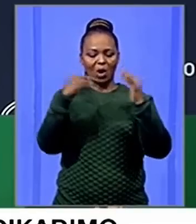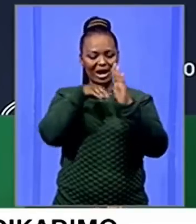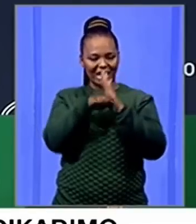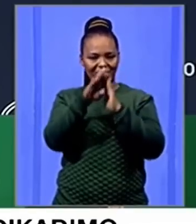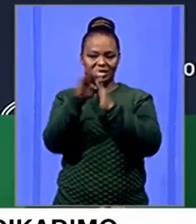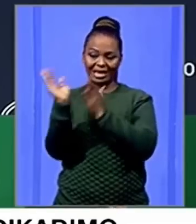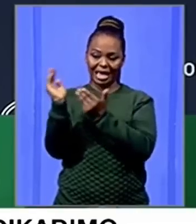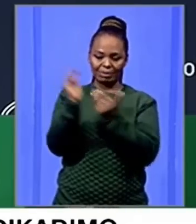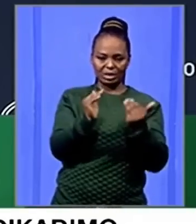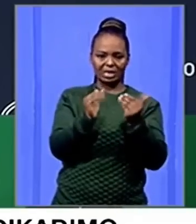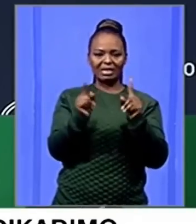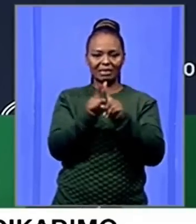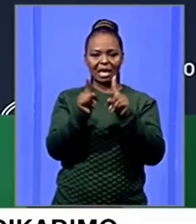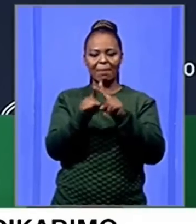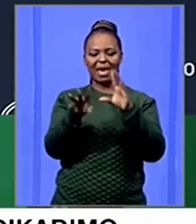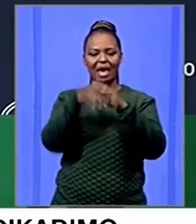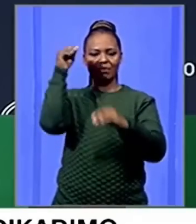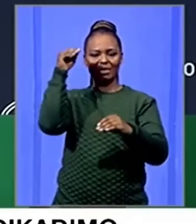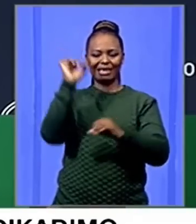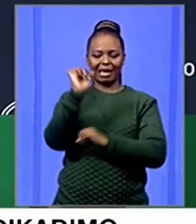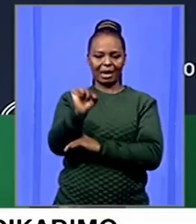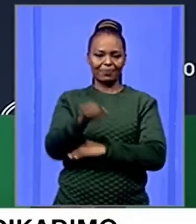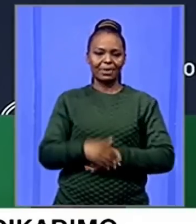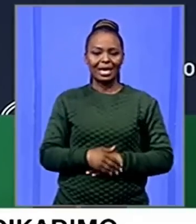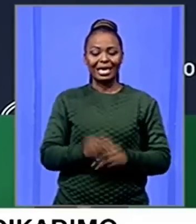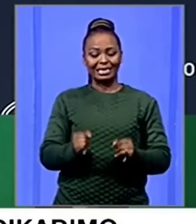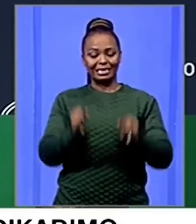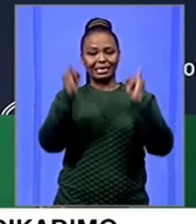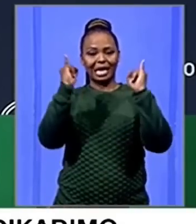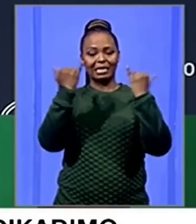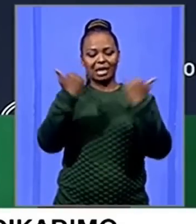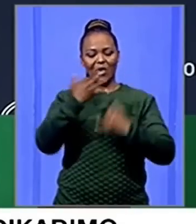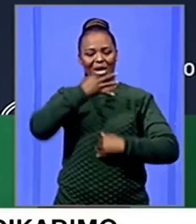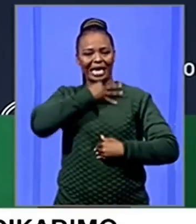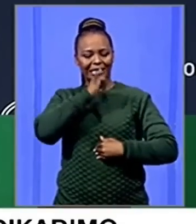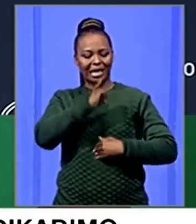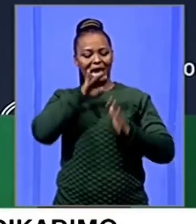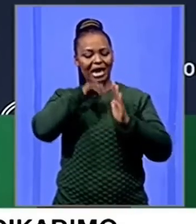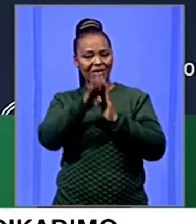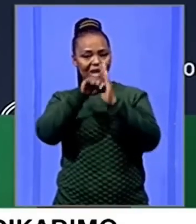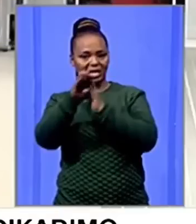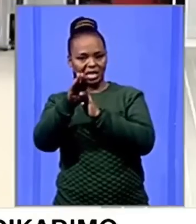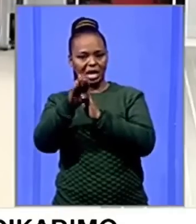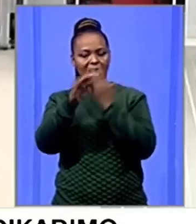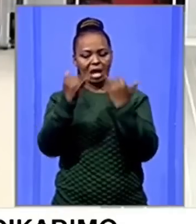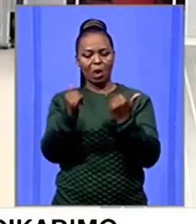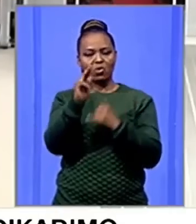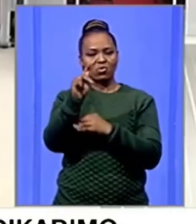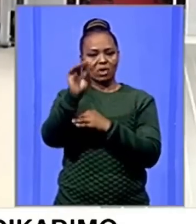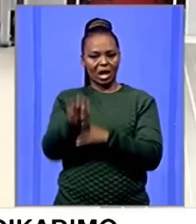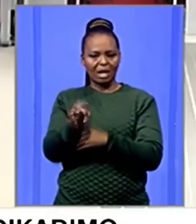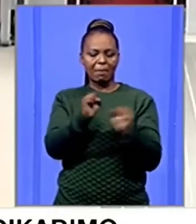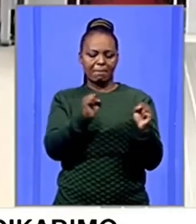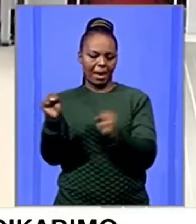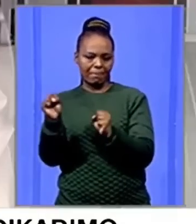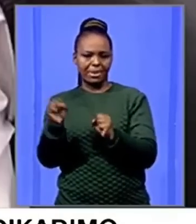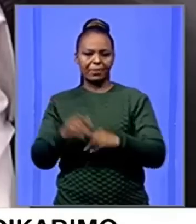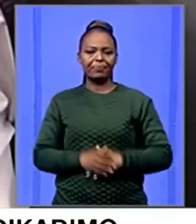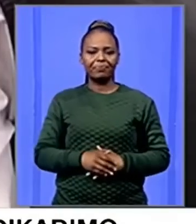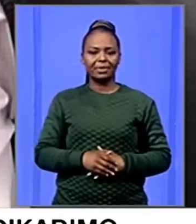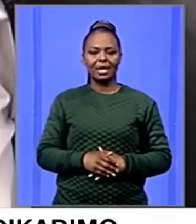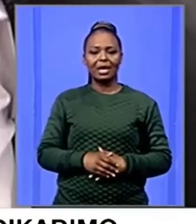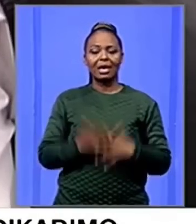and the outlook. Serious upside risks to the inflation outlook remain. Baitseanape ba ikonomi ba re